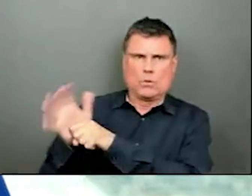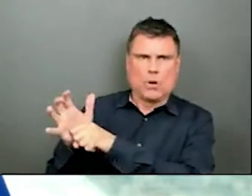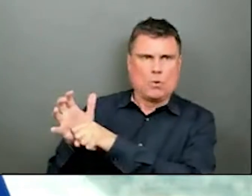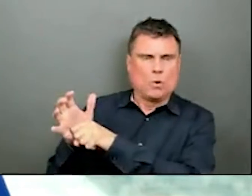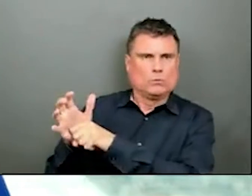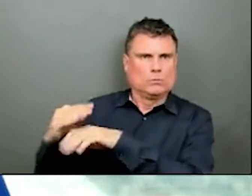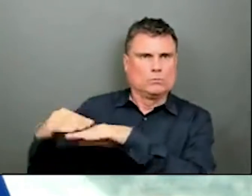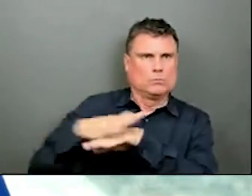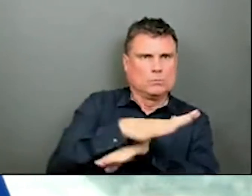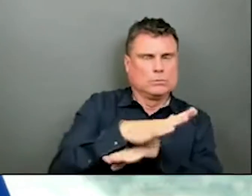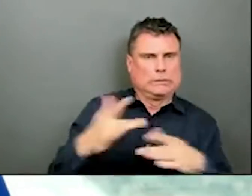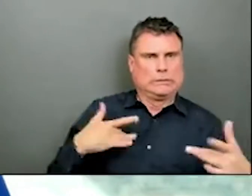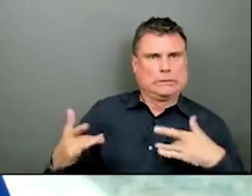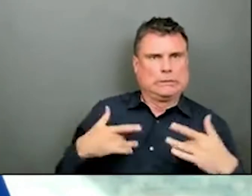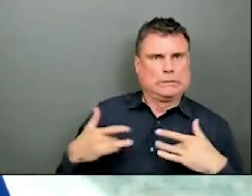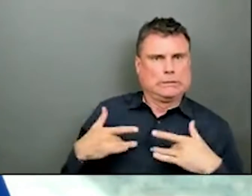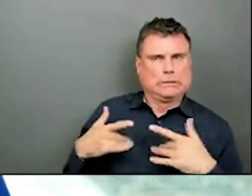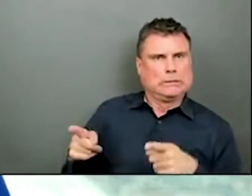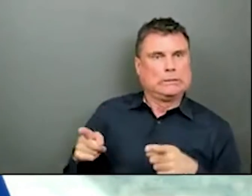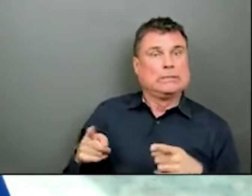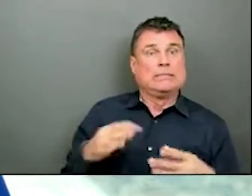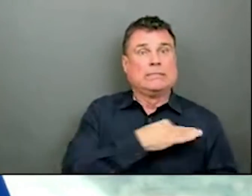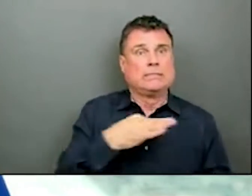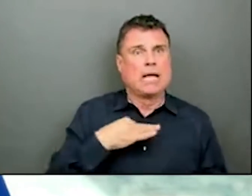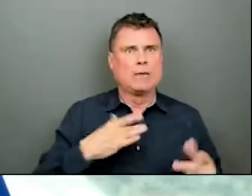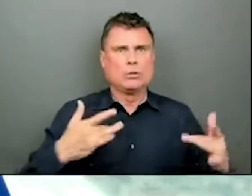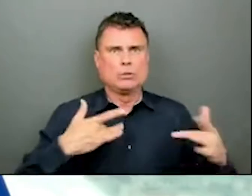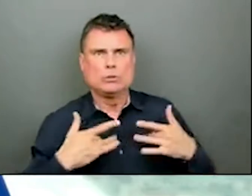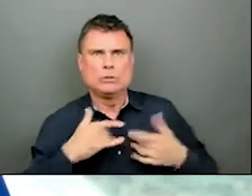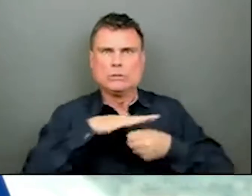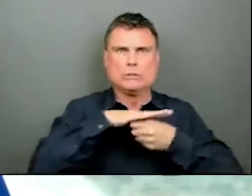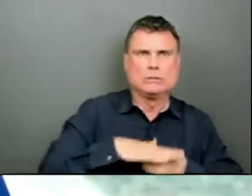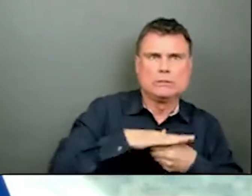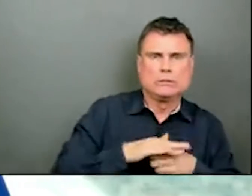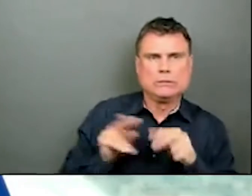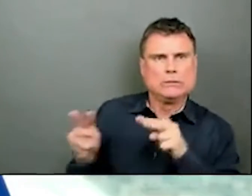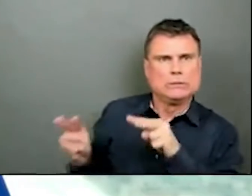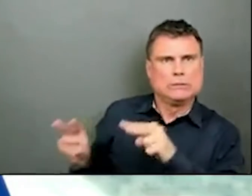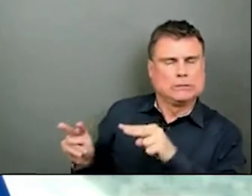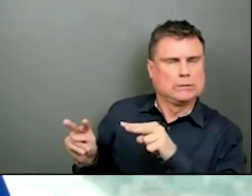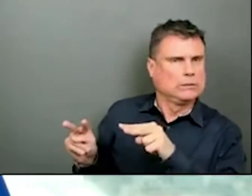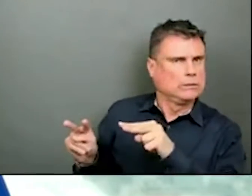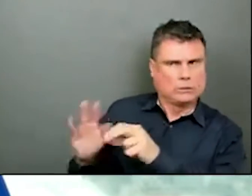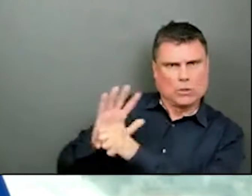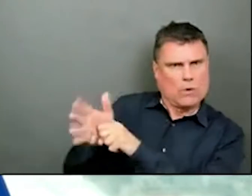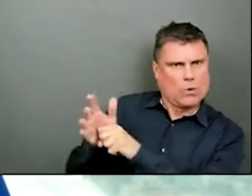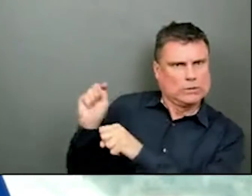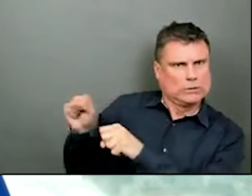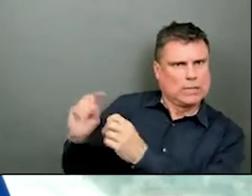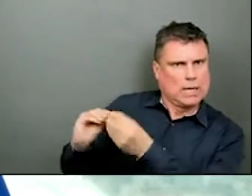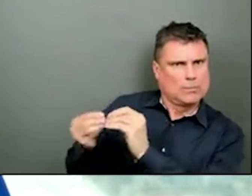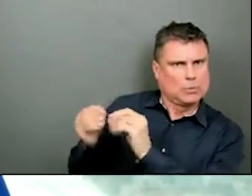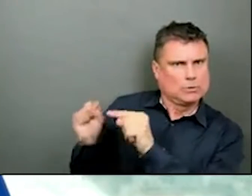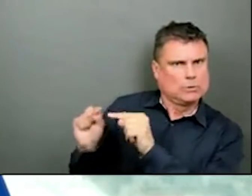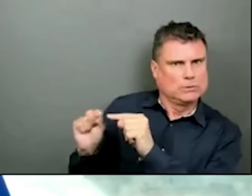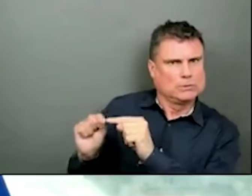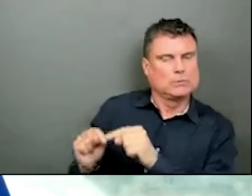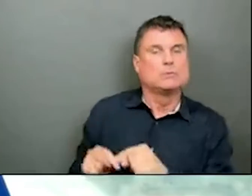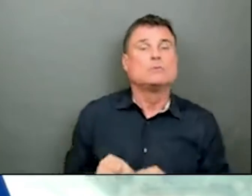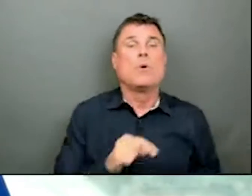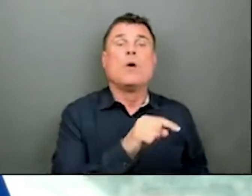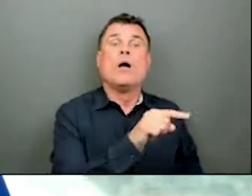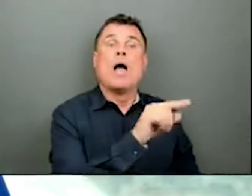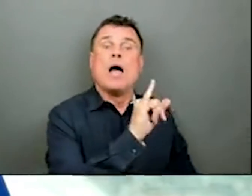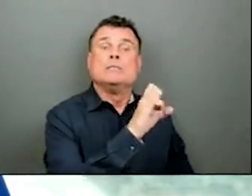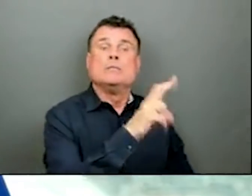is real, especially on the staff. In terms of our overall utilization rates, they're, as I say, below what we normally expect this time of year, but